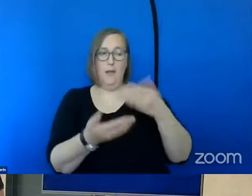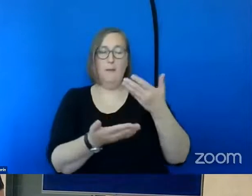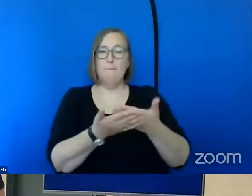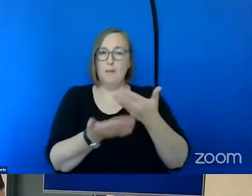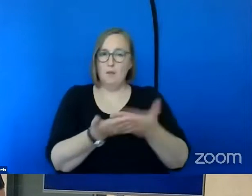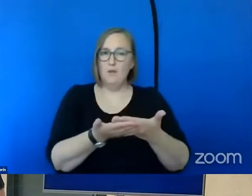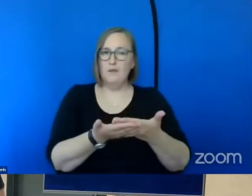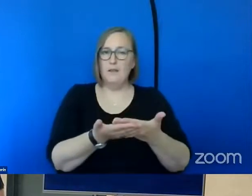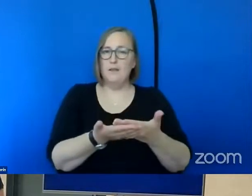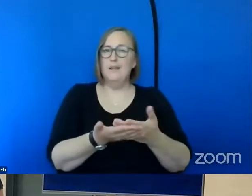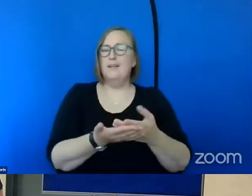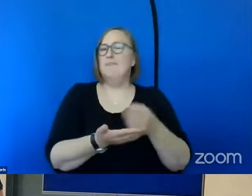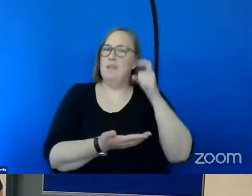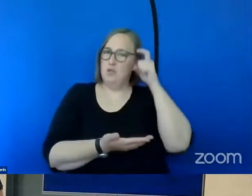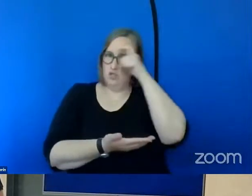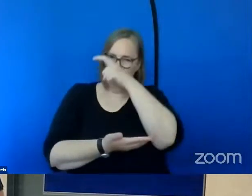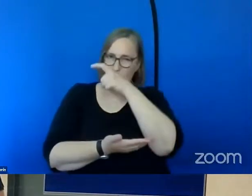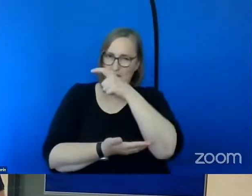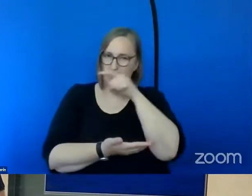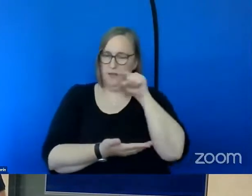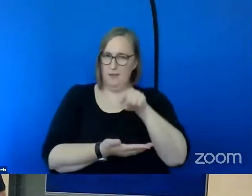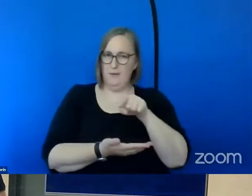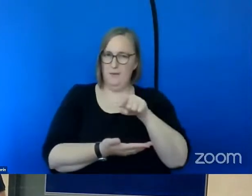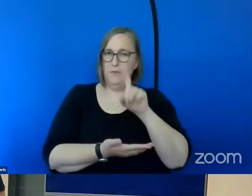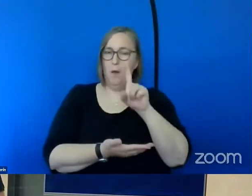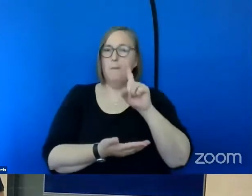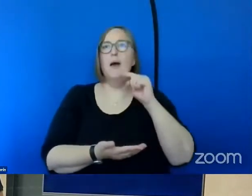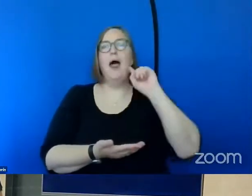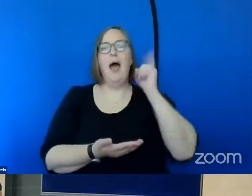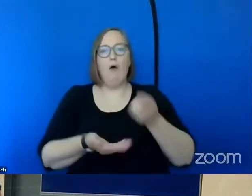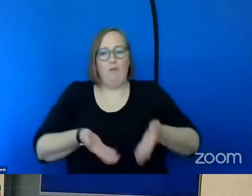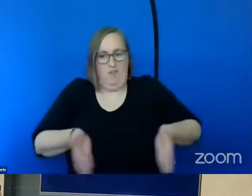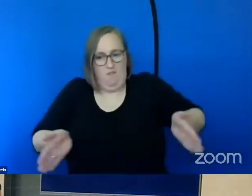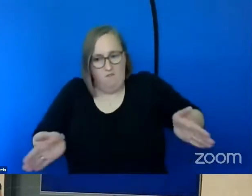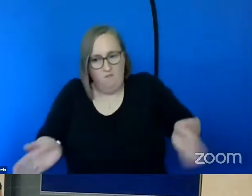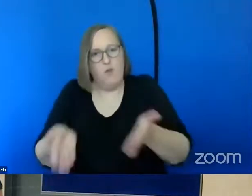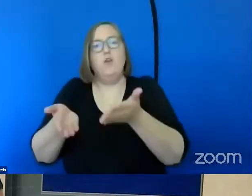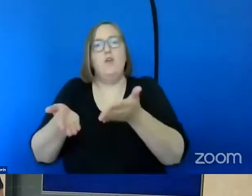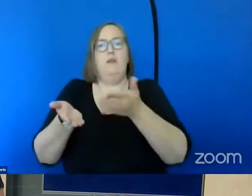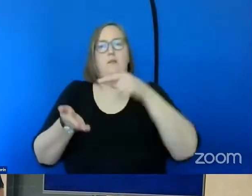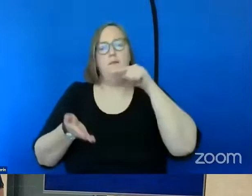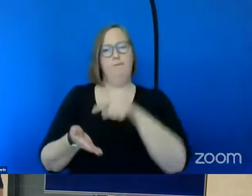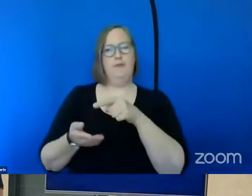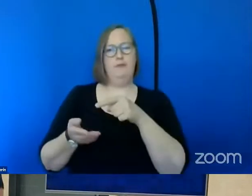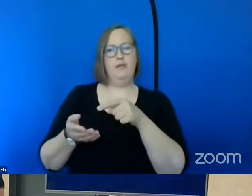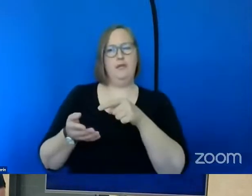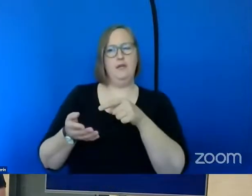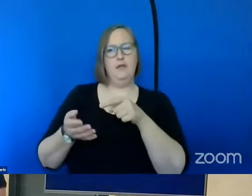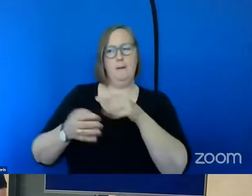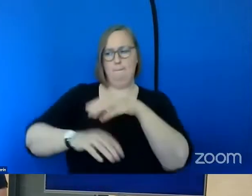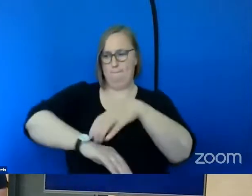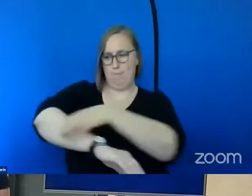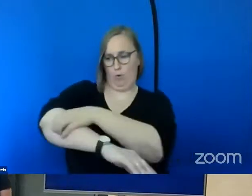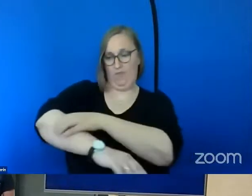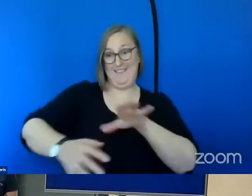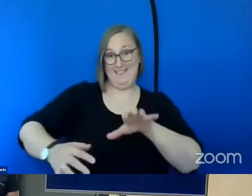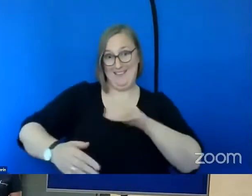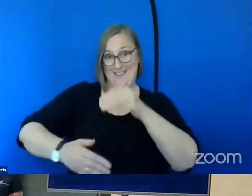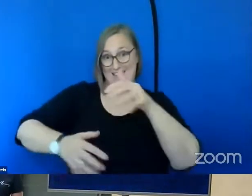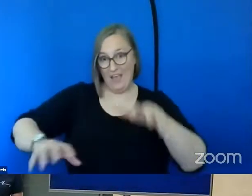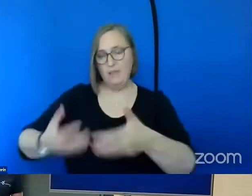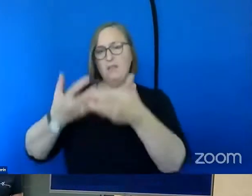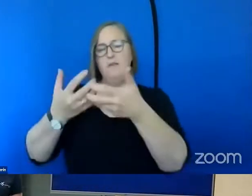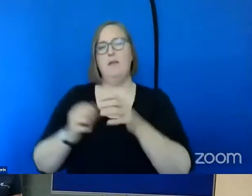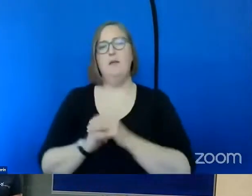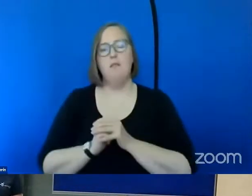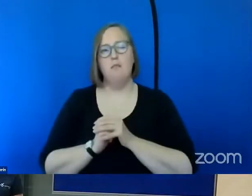on the control mechanism, on the friction of the prosthesis. So blue objects can only be touched